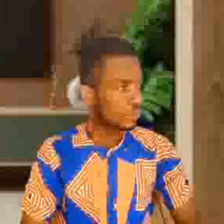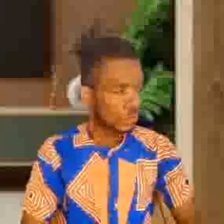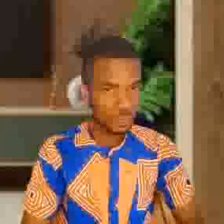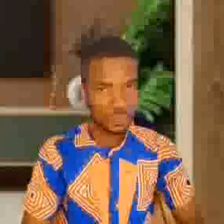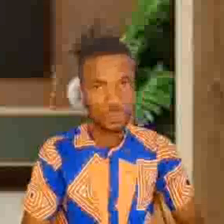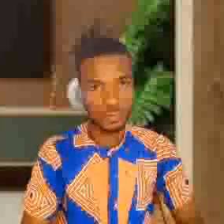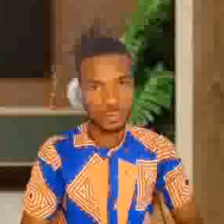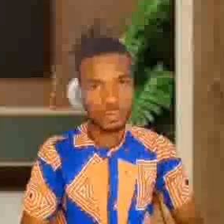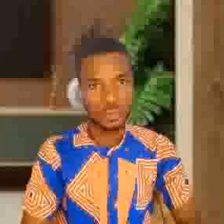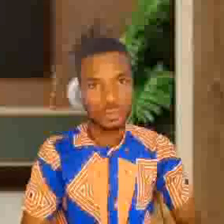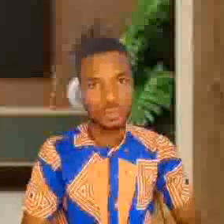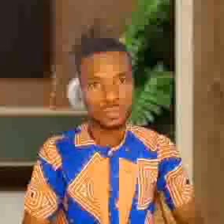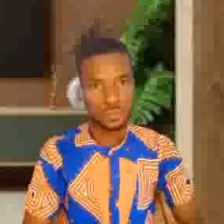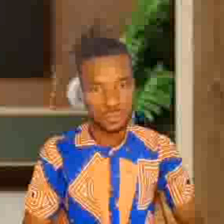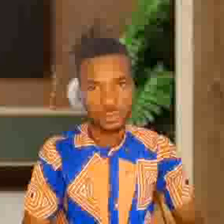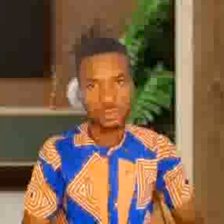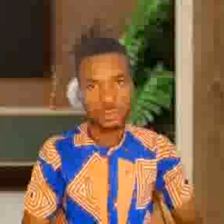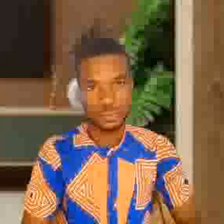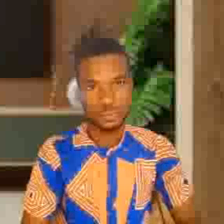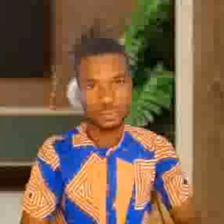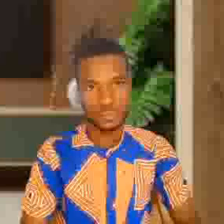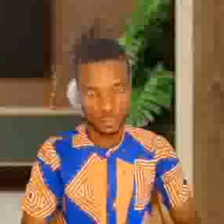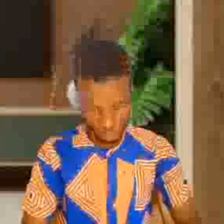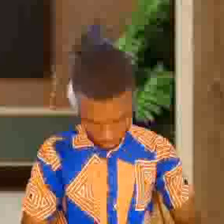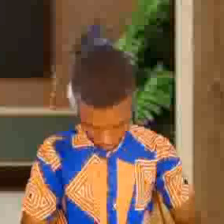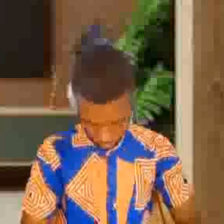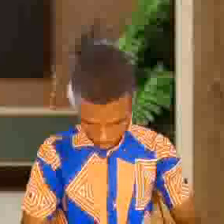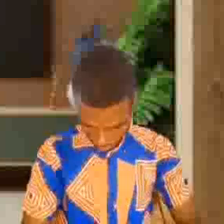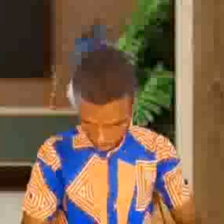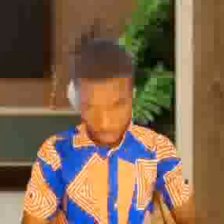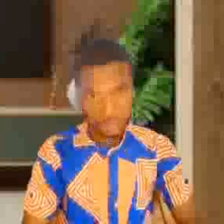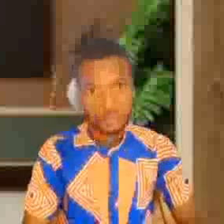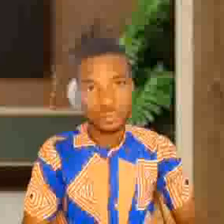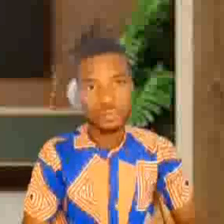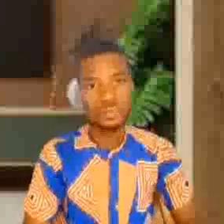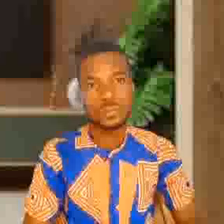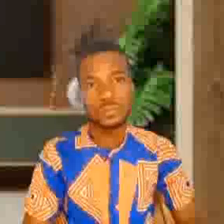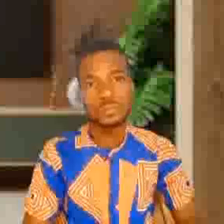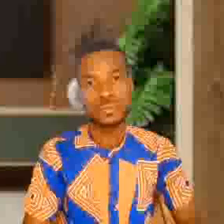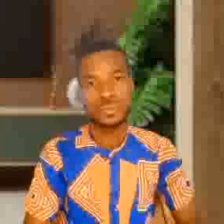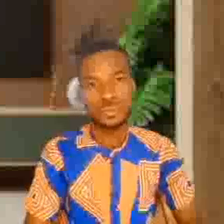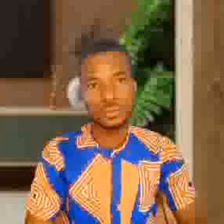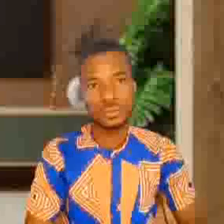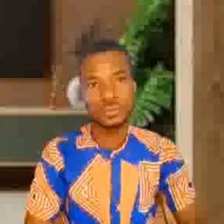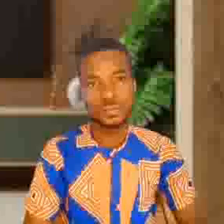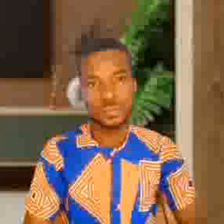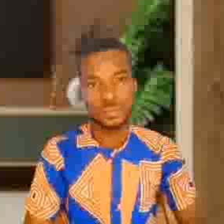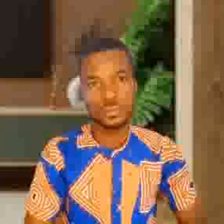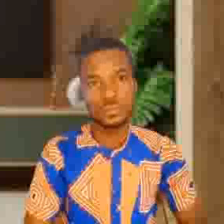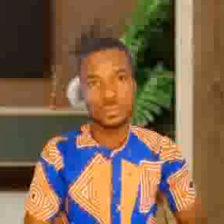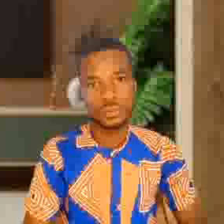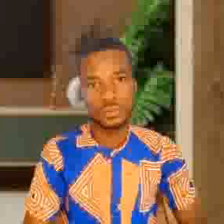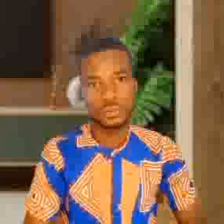And the word of the Lord came unto him, saying, Arise, get thee to Zarephath, which belongeth to Zidon, and dwell